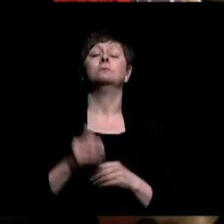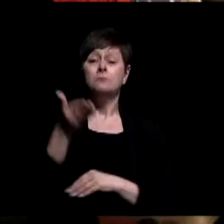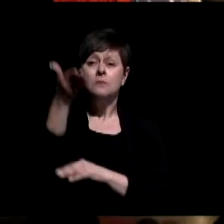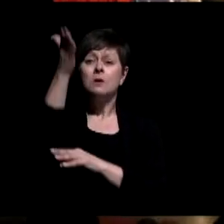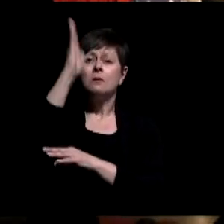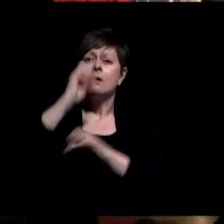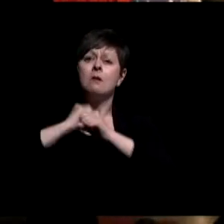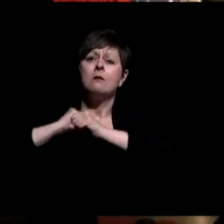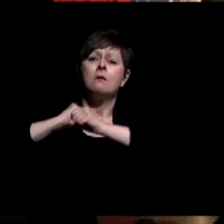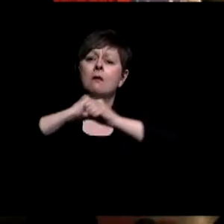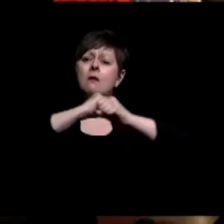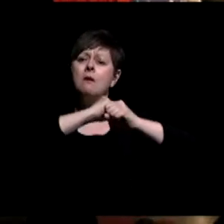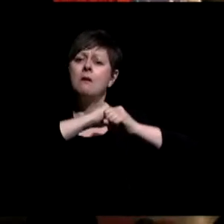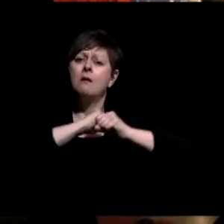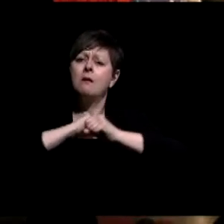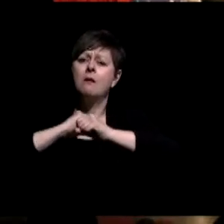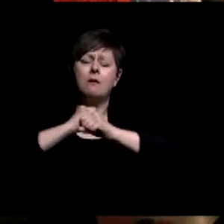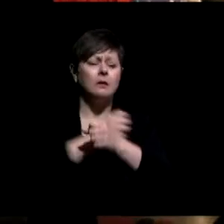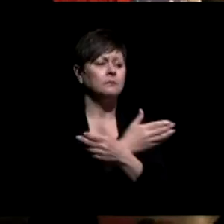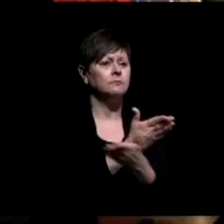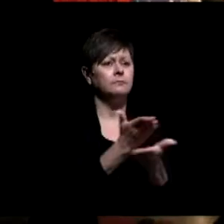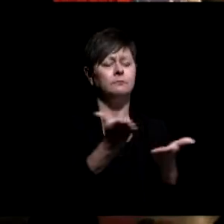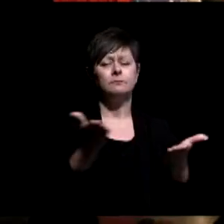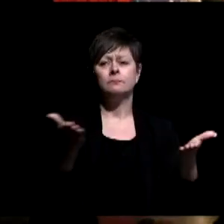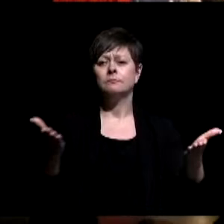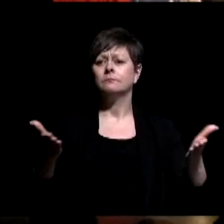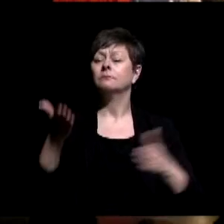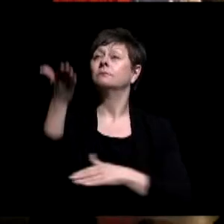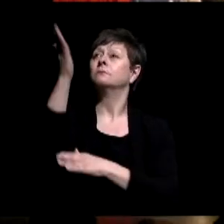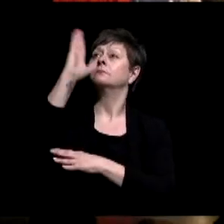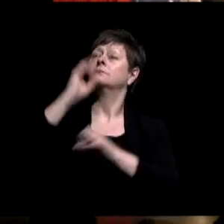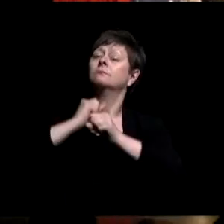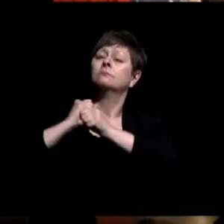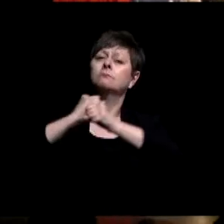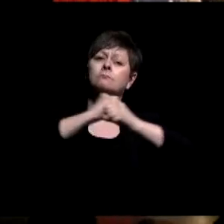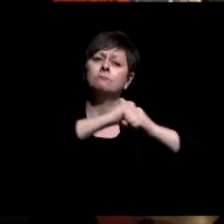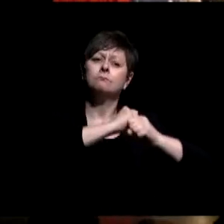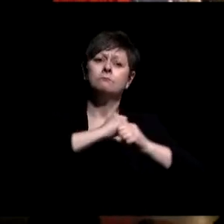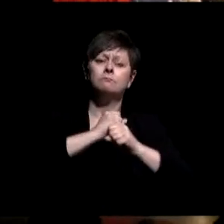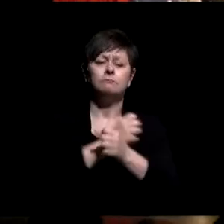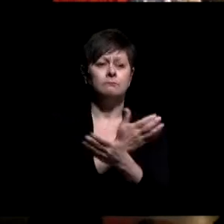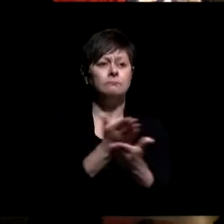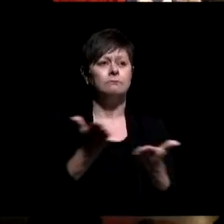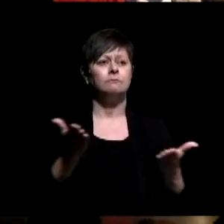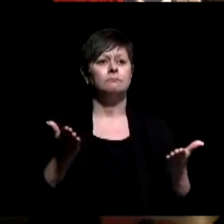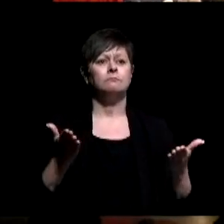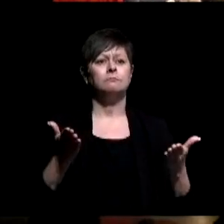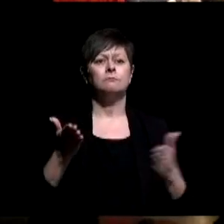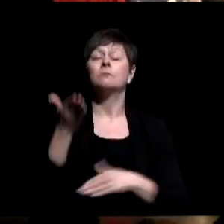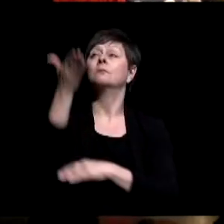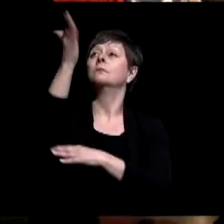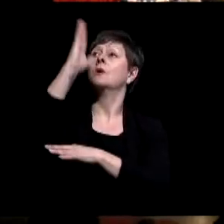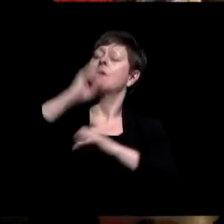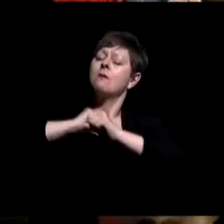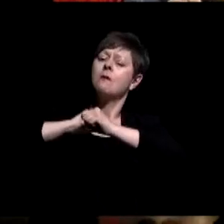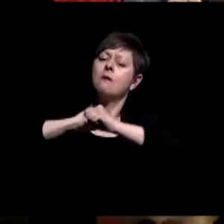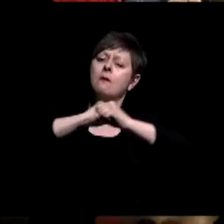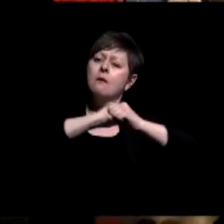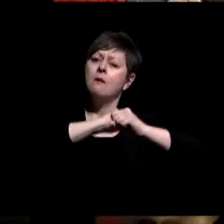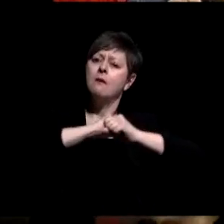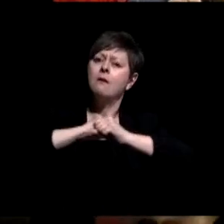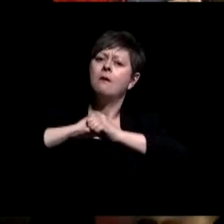Newfoundland. God guard thee, God guard thee, God